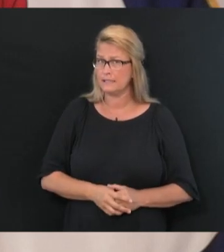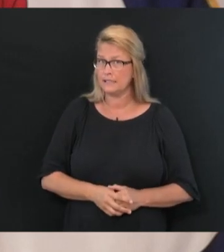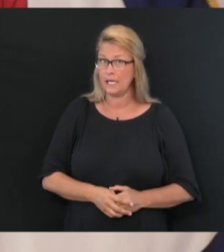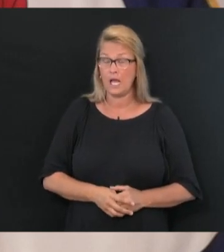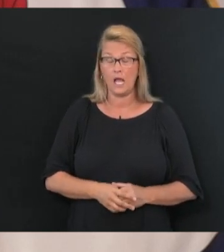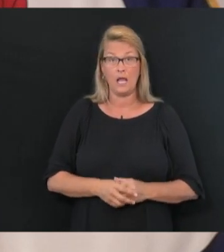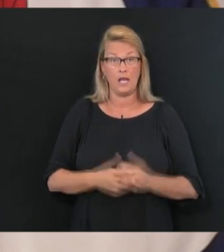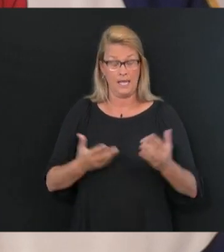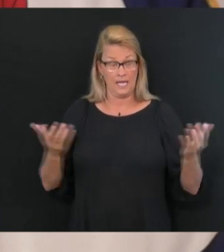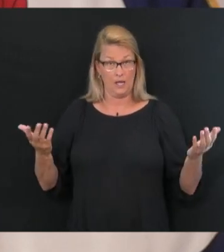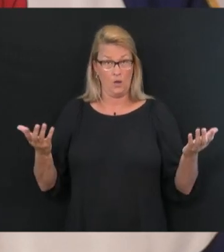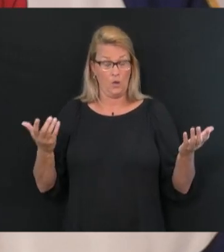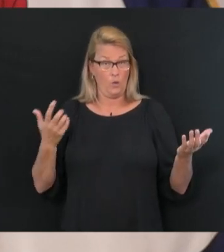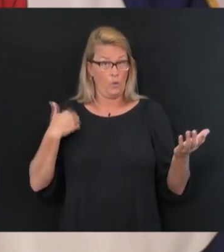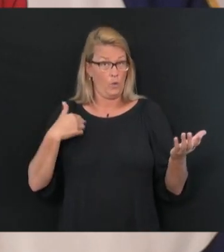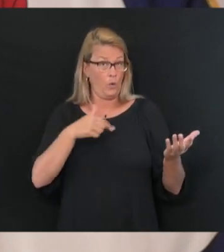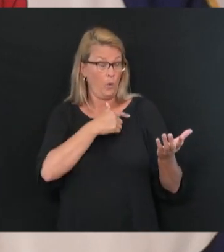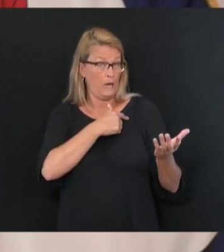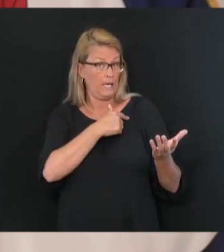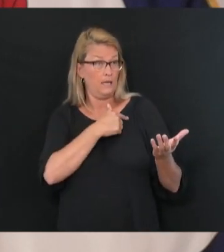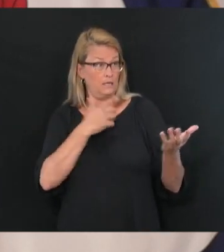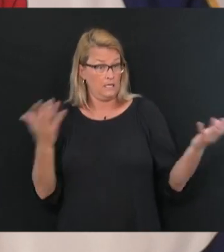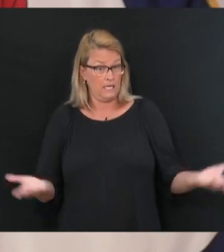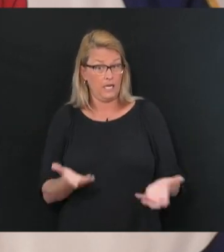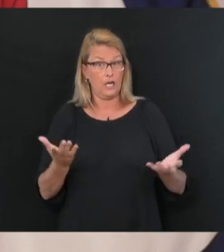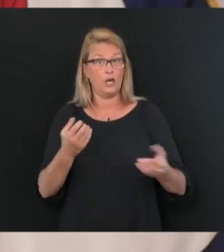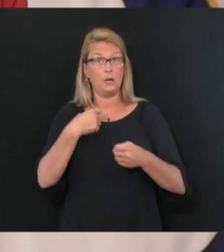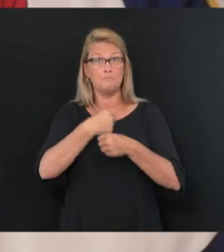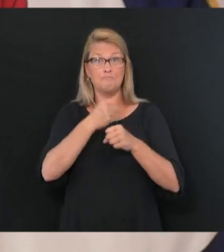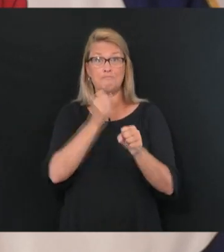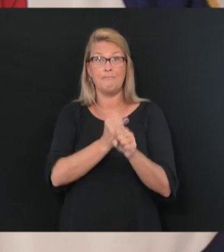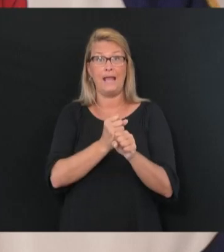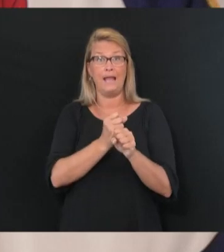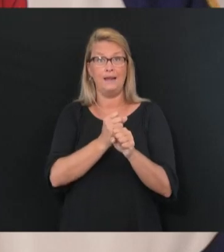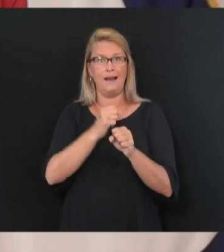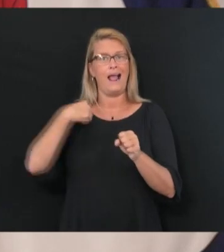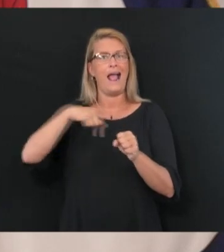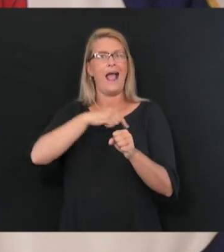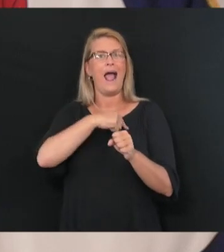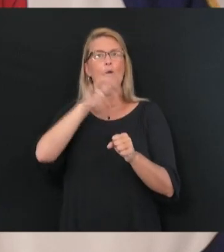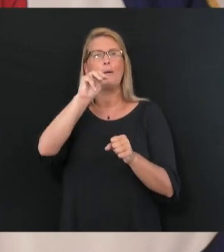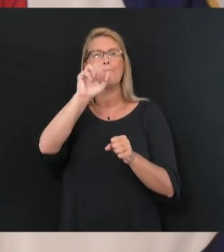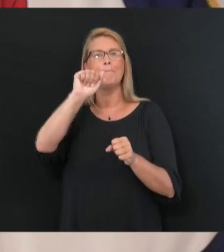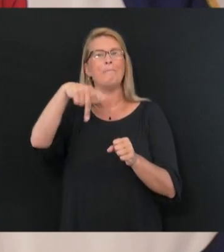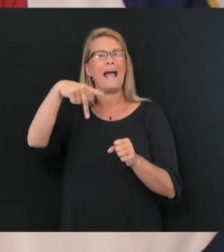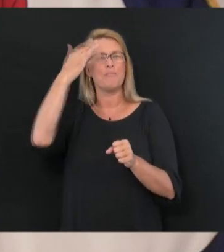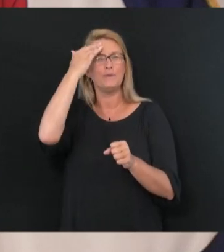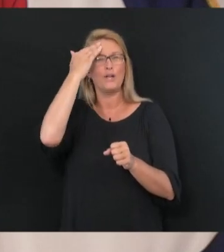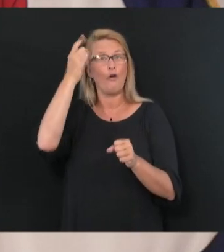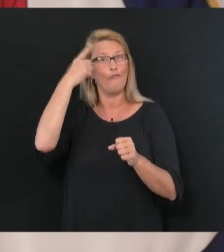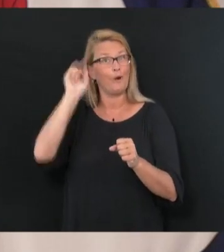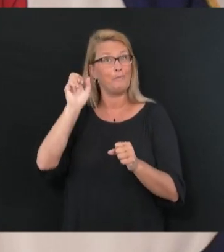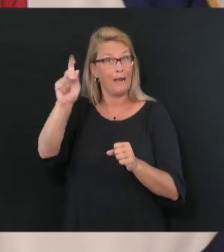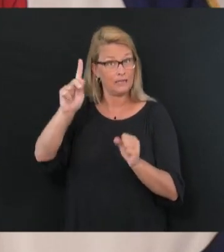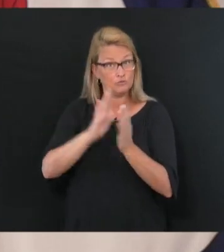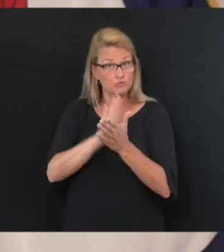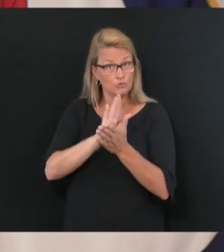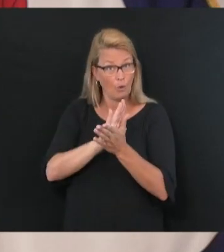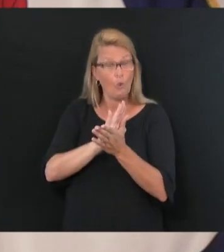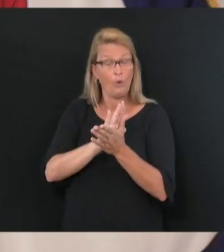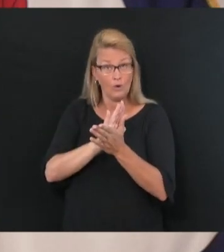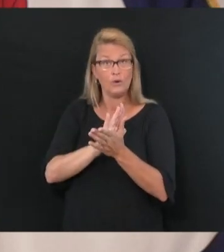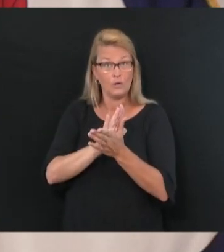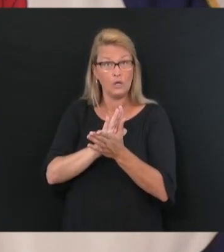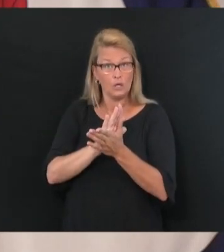standpoint that what we did is we made the metric for our mapping, as to when we could go back to school, and